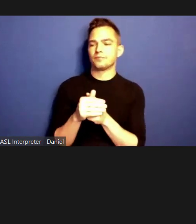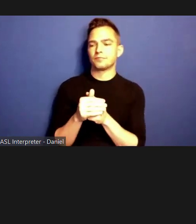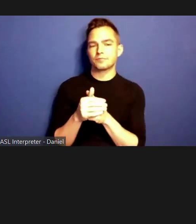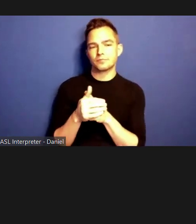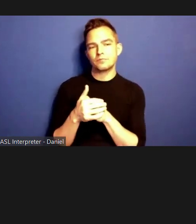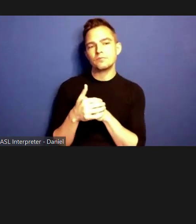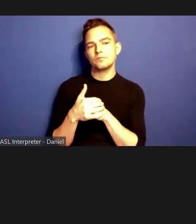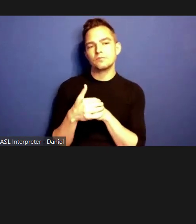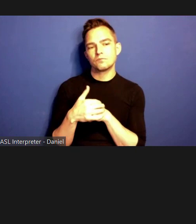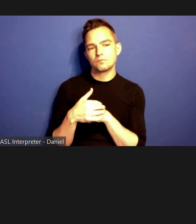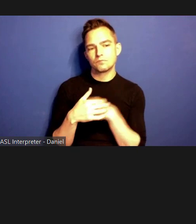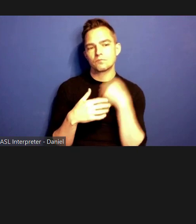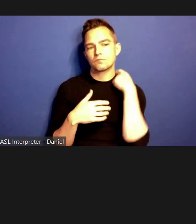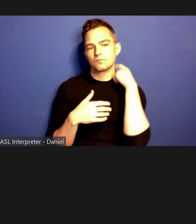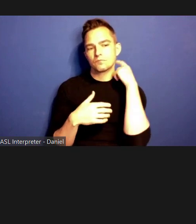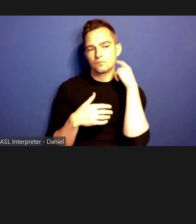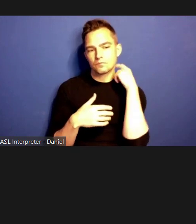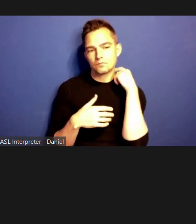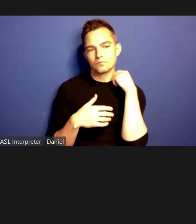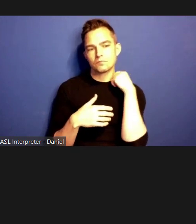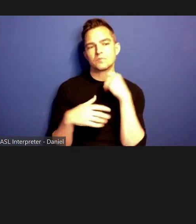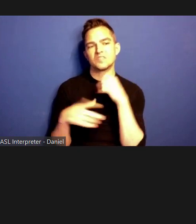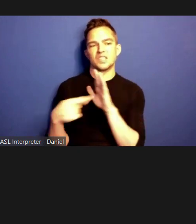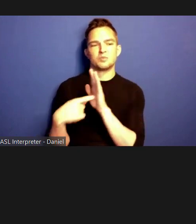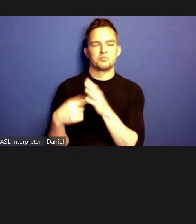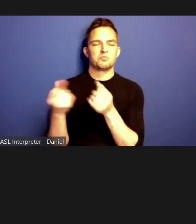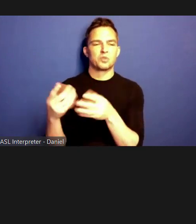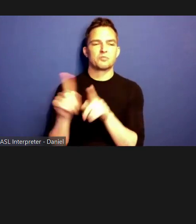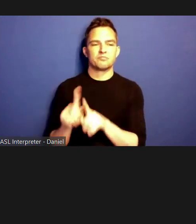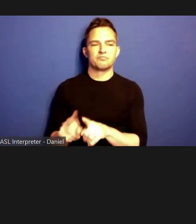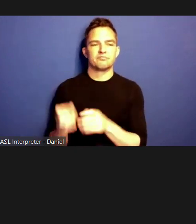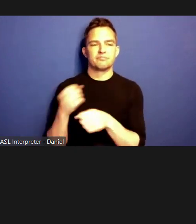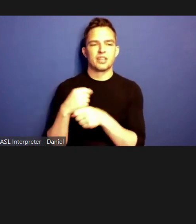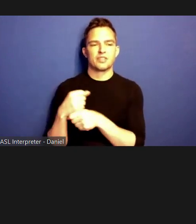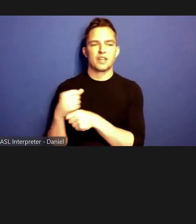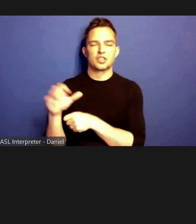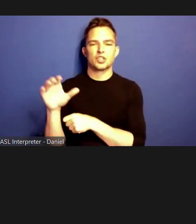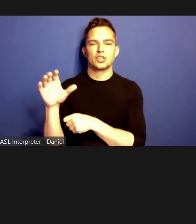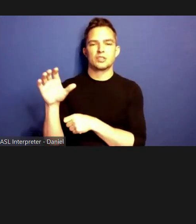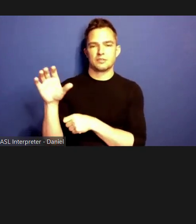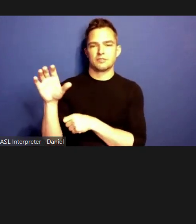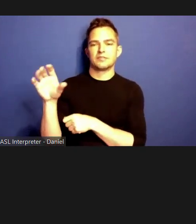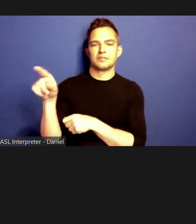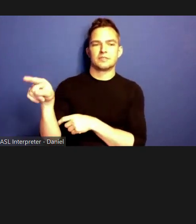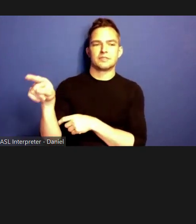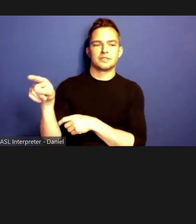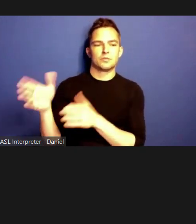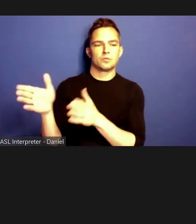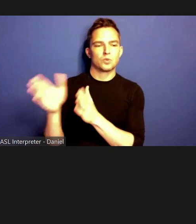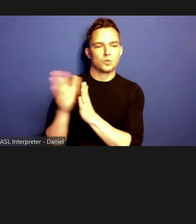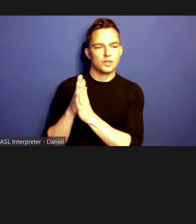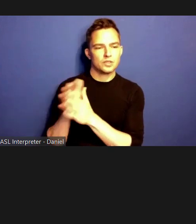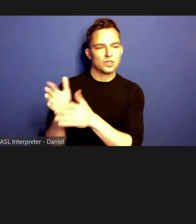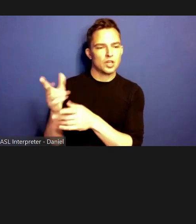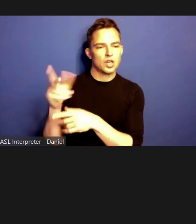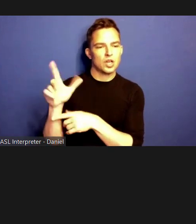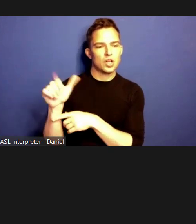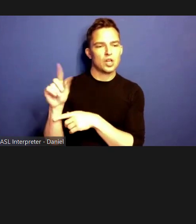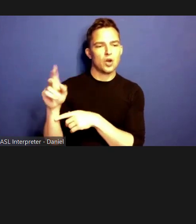Represents multiple manufacturers. Like William said, is your best bet for requesting a loaner to